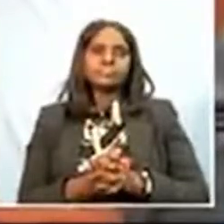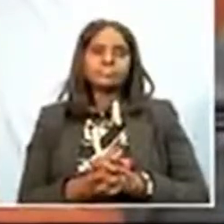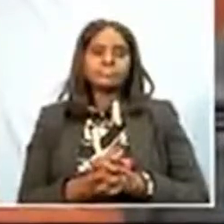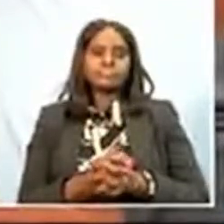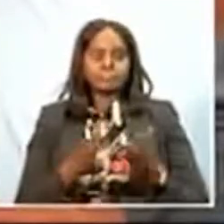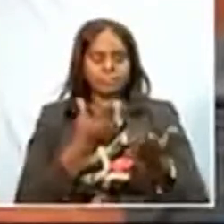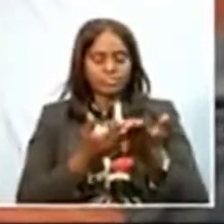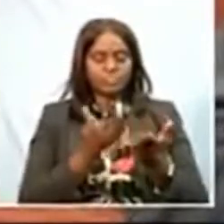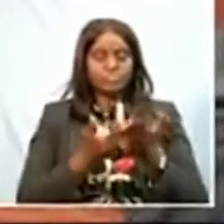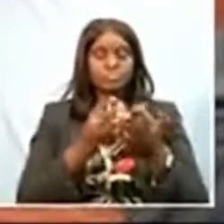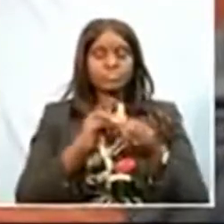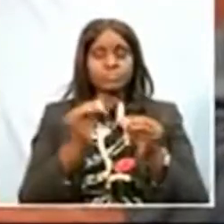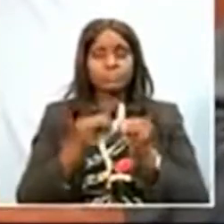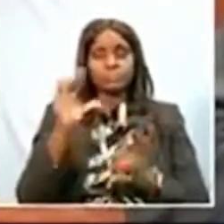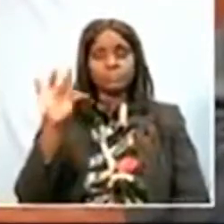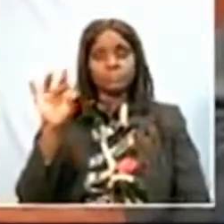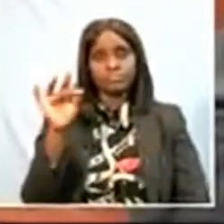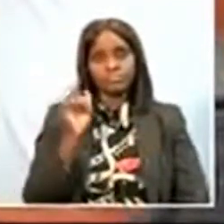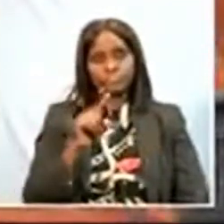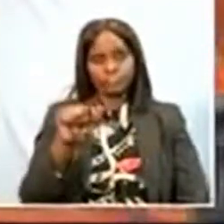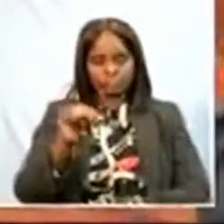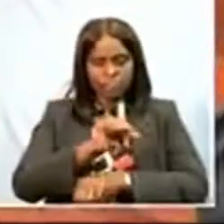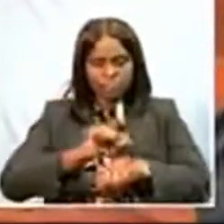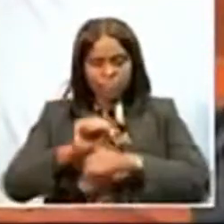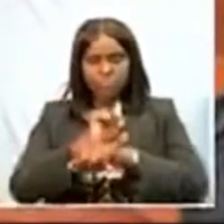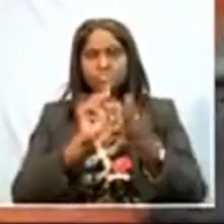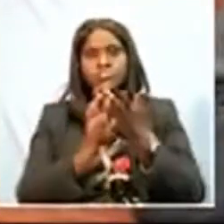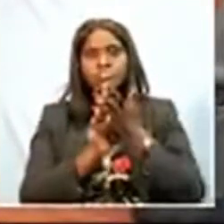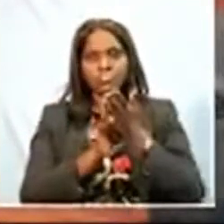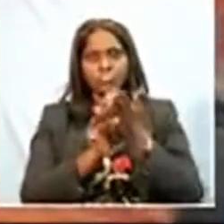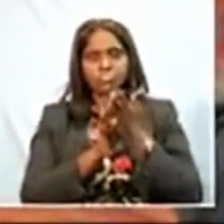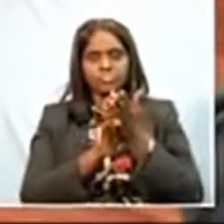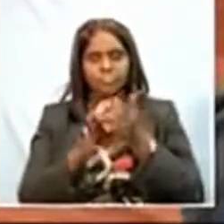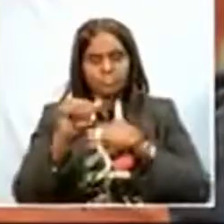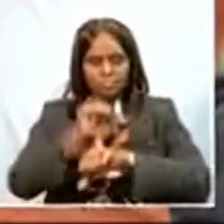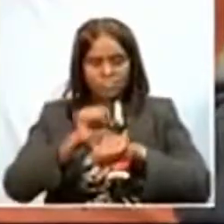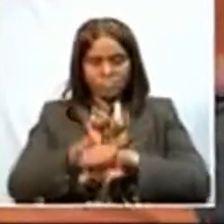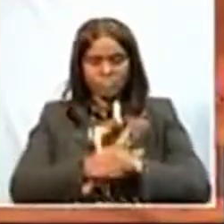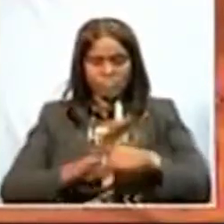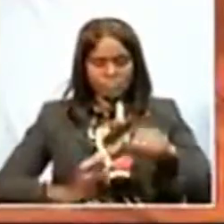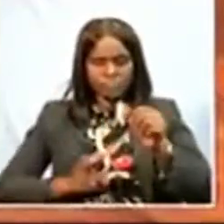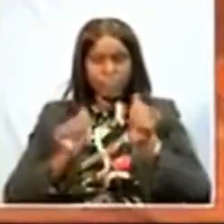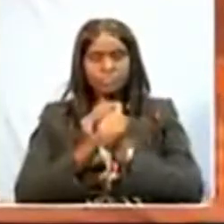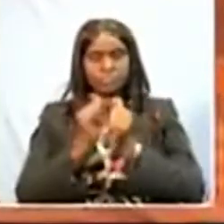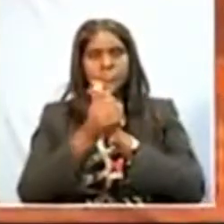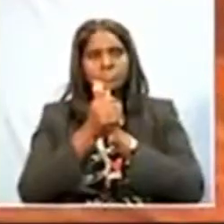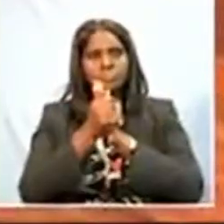Query 8, secondary school, secondary boarding and skills